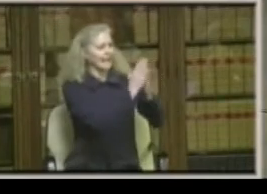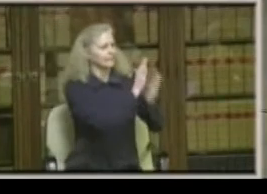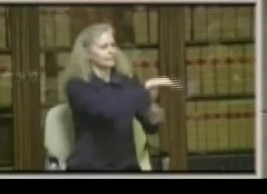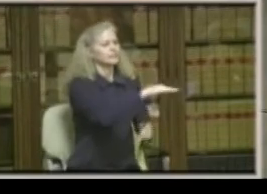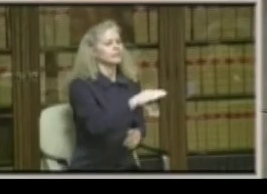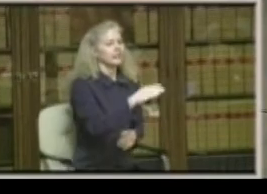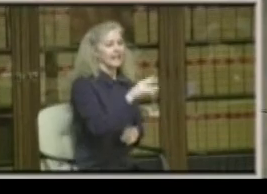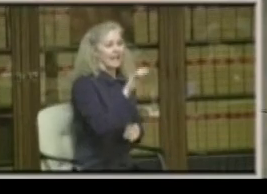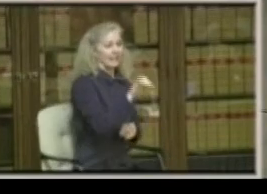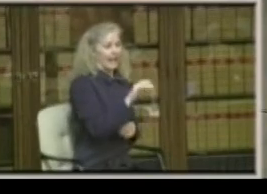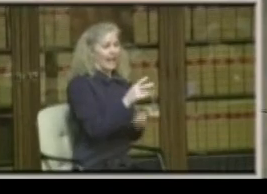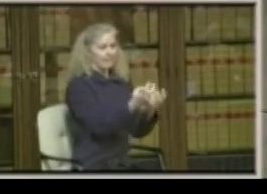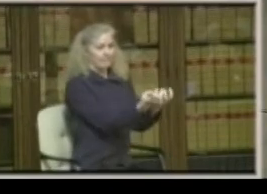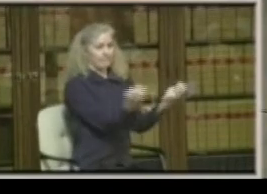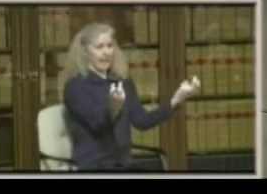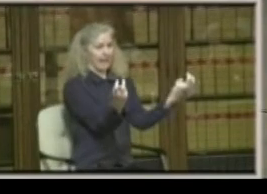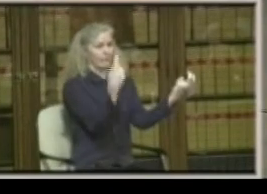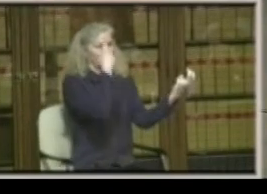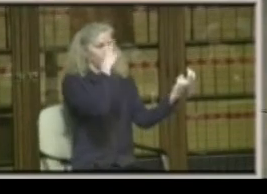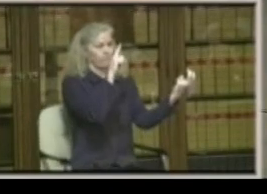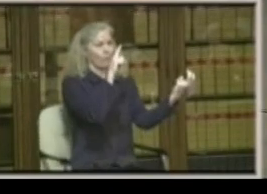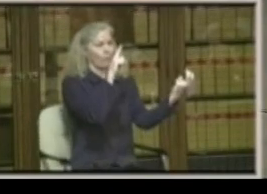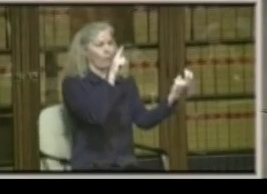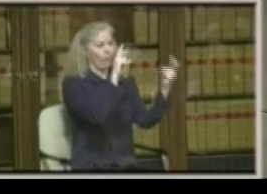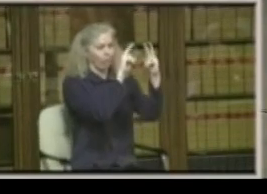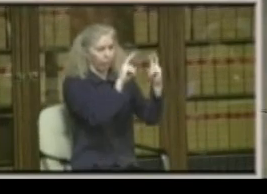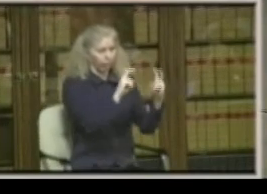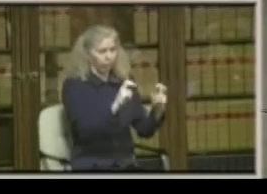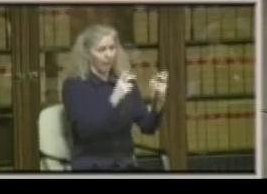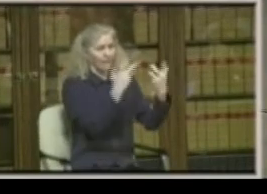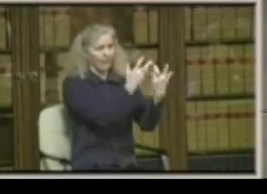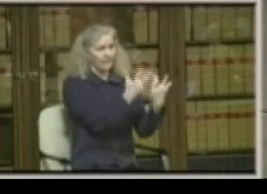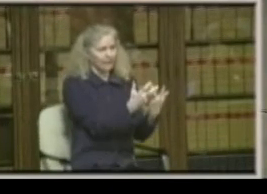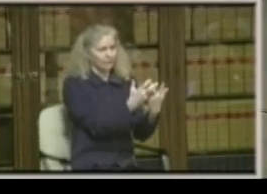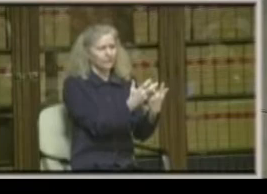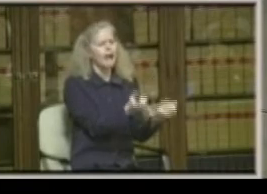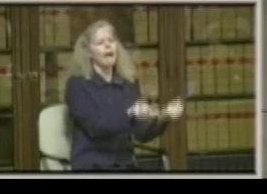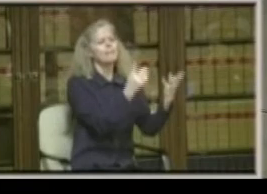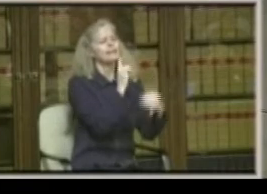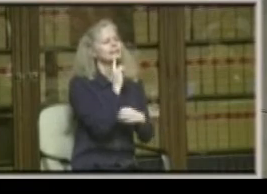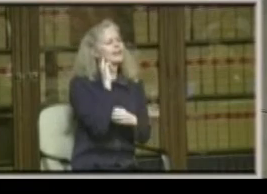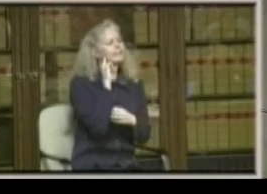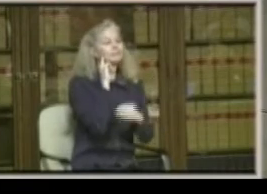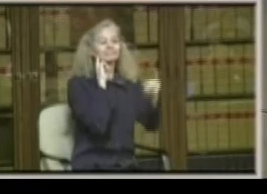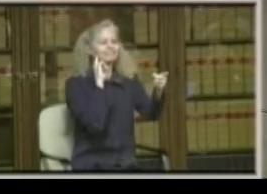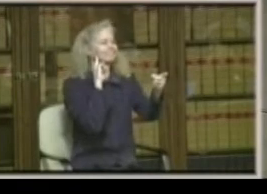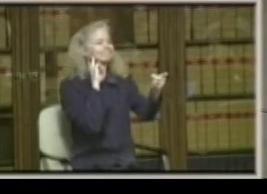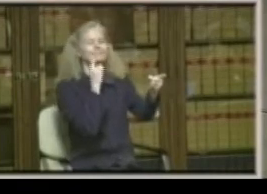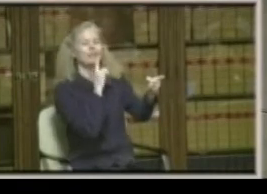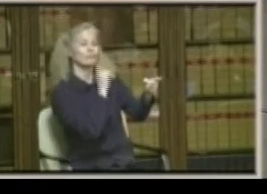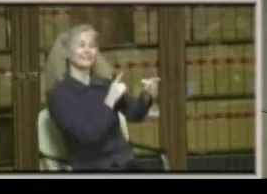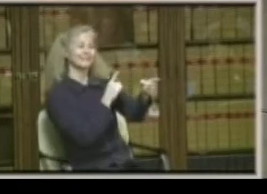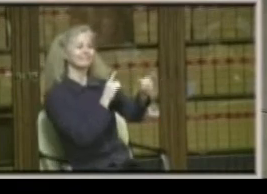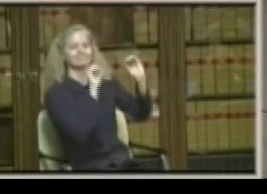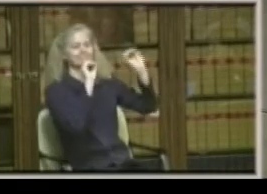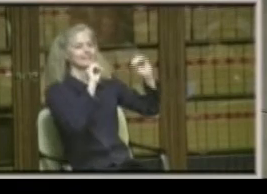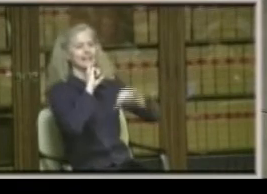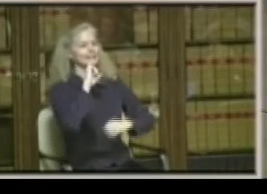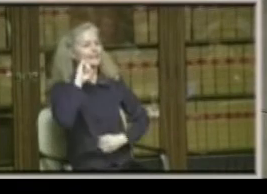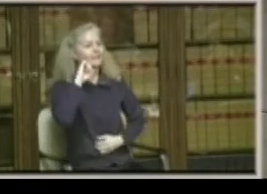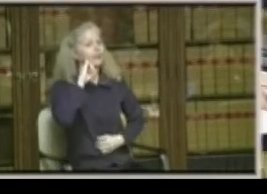clarify, there's no deaf individual on there. There's an individual with a hearing impairment who also